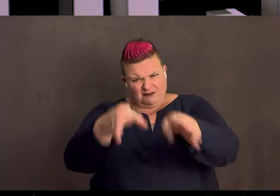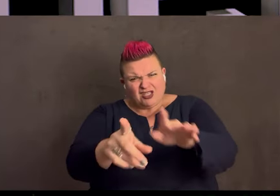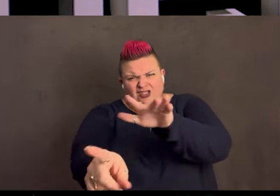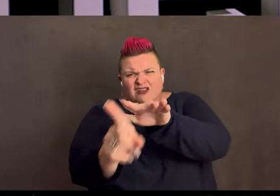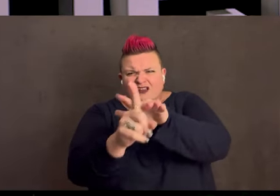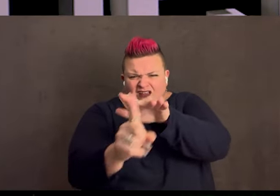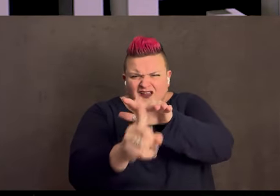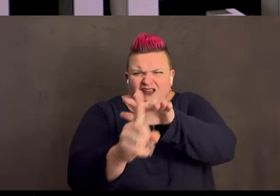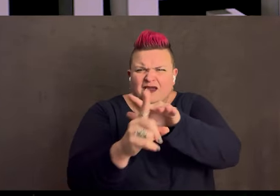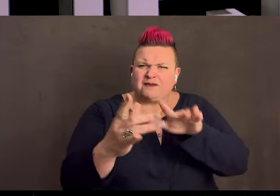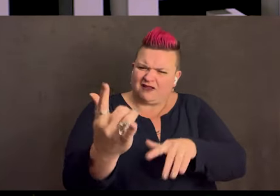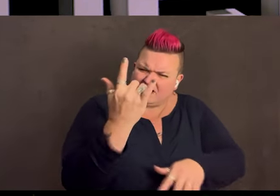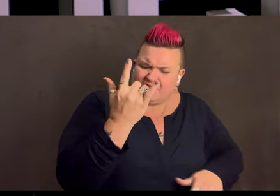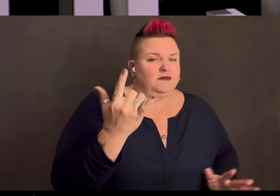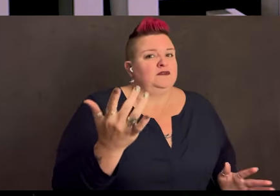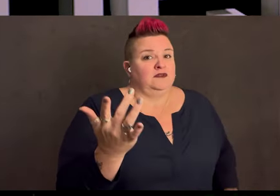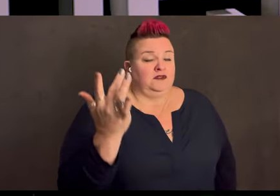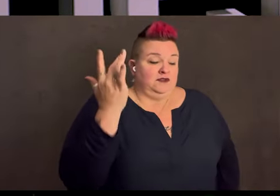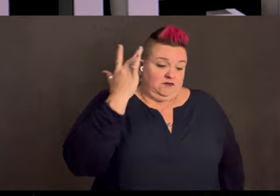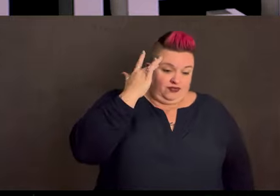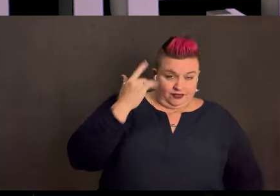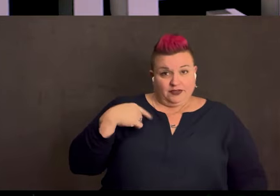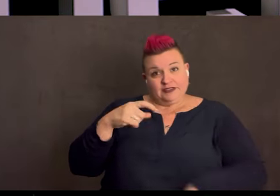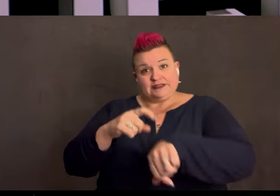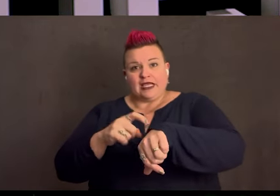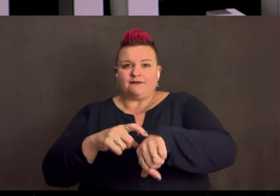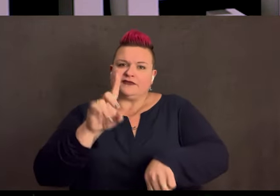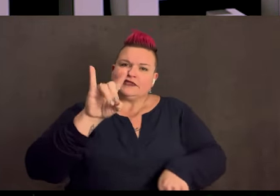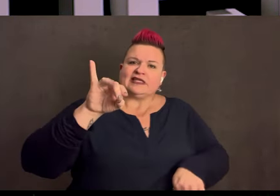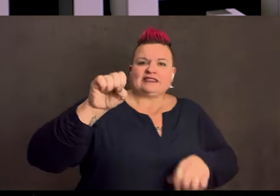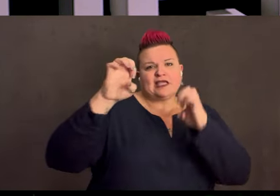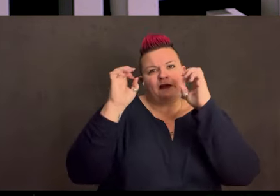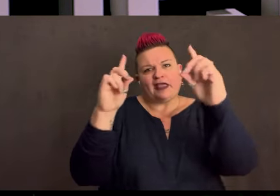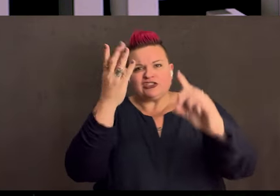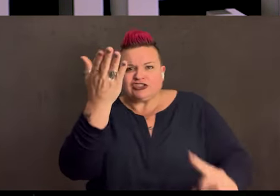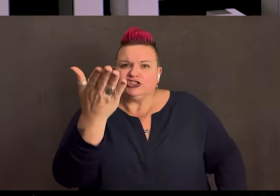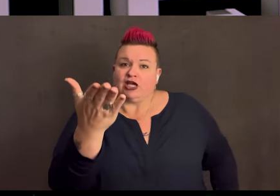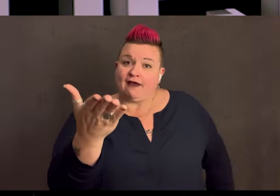Now they out here showing me love. I think it's high time for some